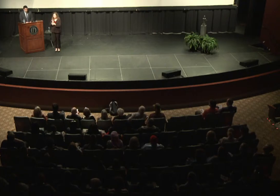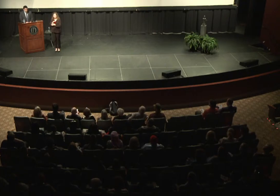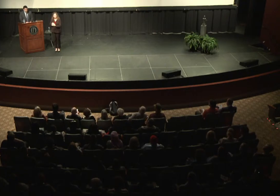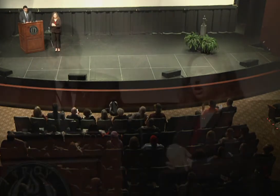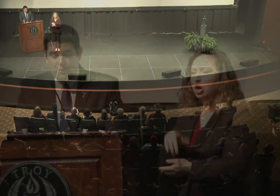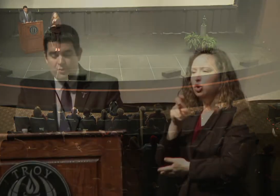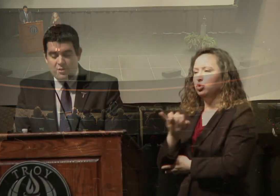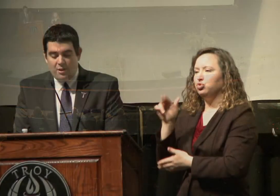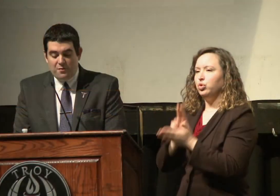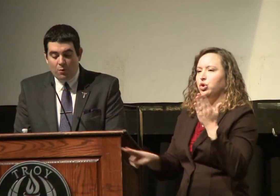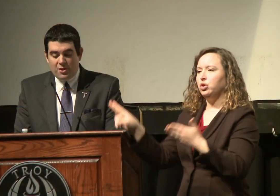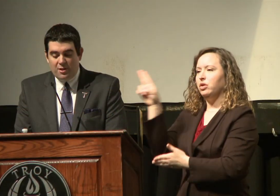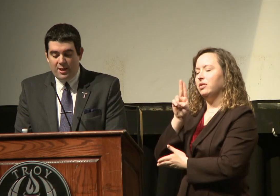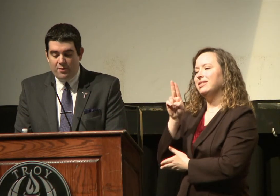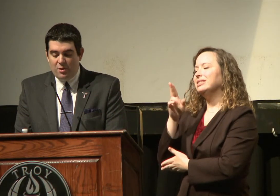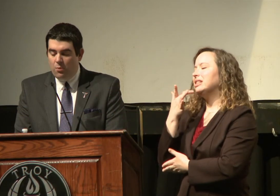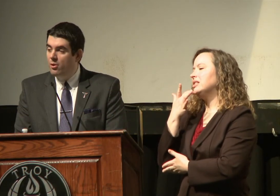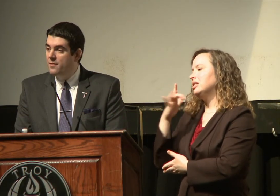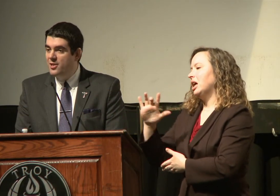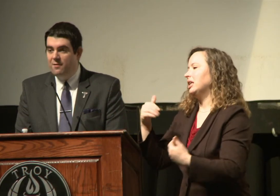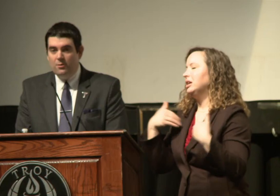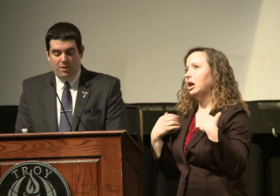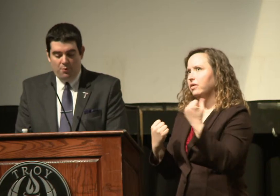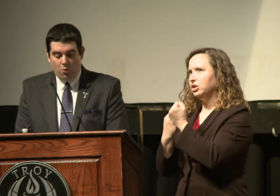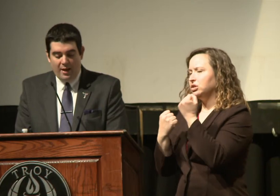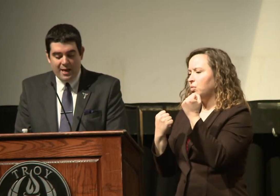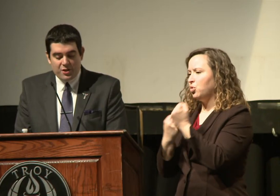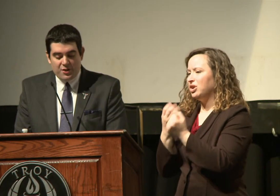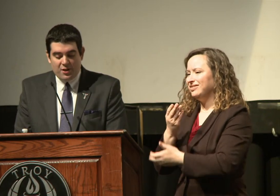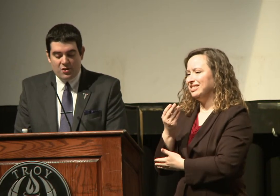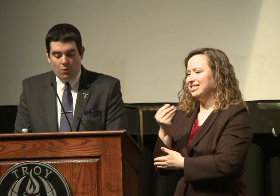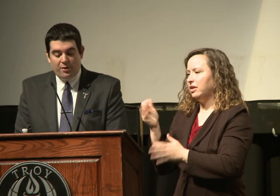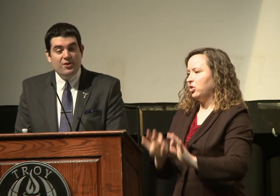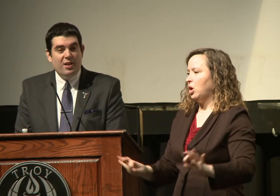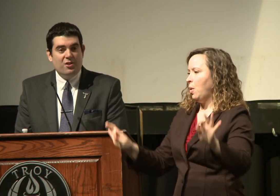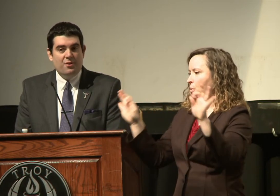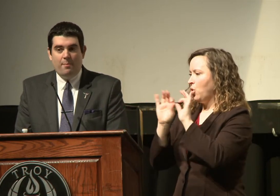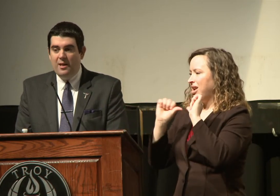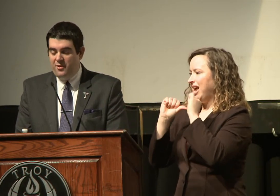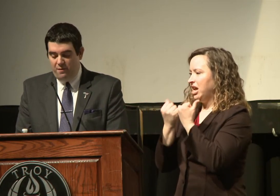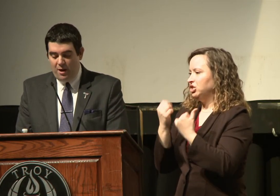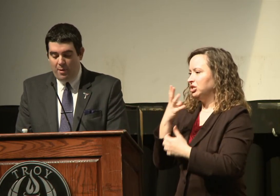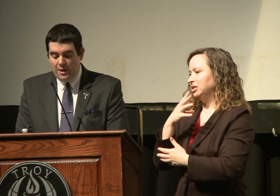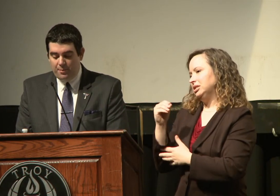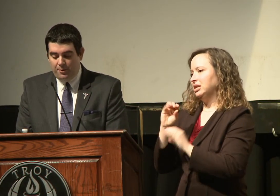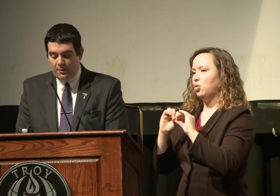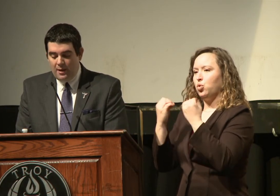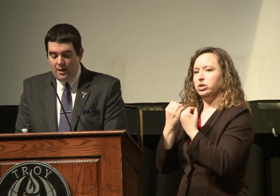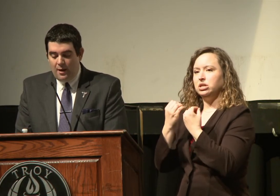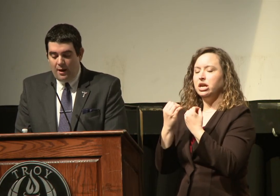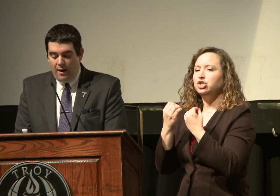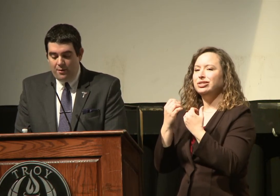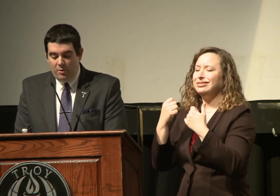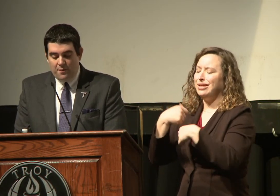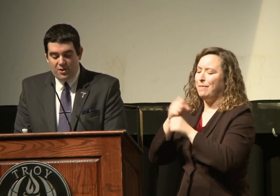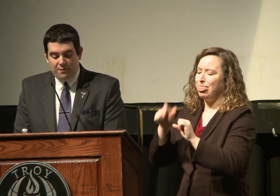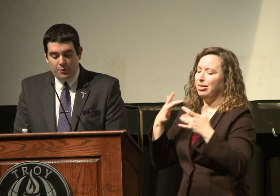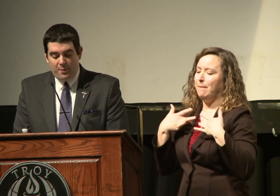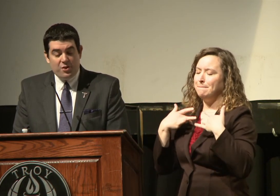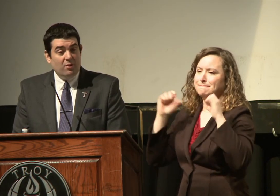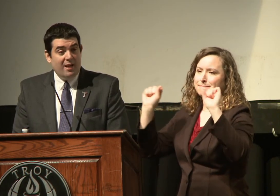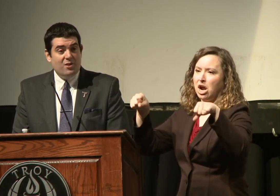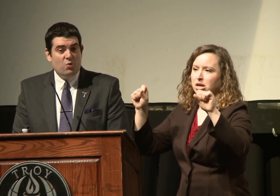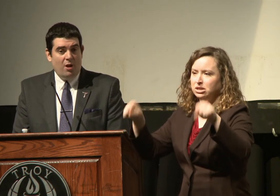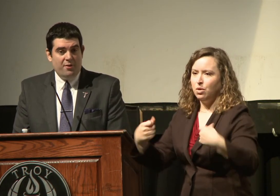Troy University is fortunate to have the support of several important agencies and organizations that make this event possible. And we have